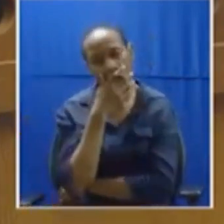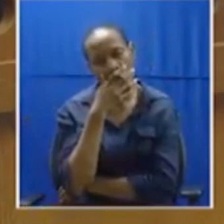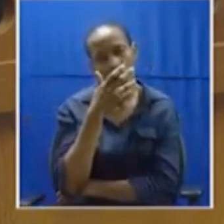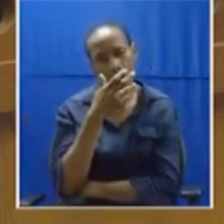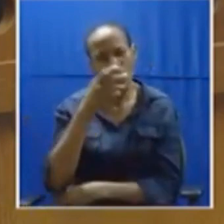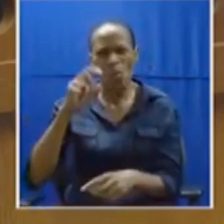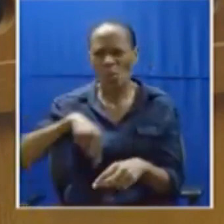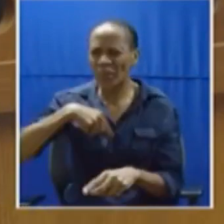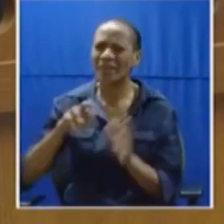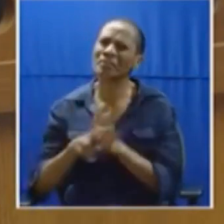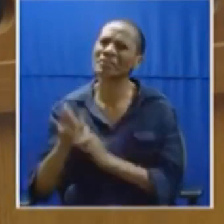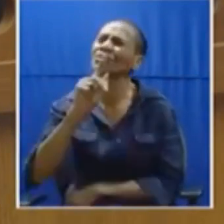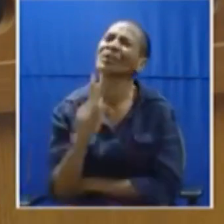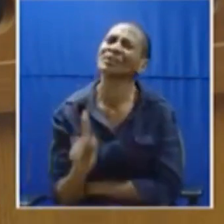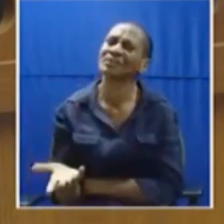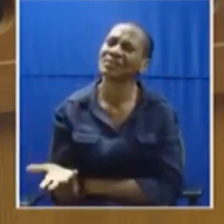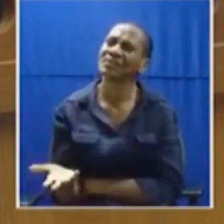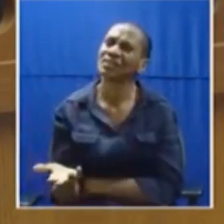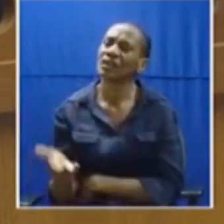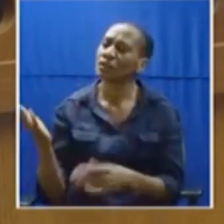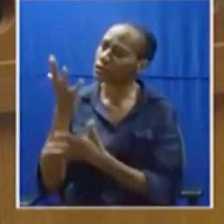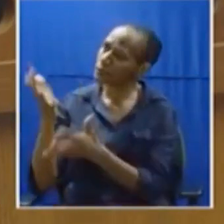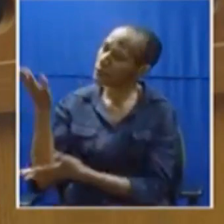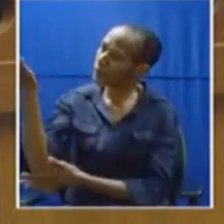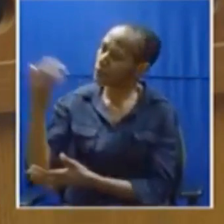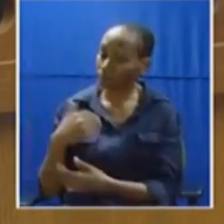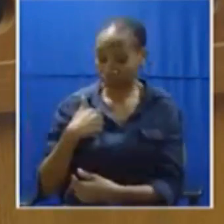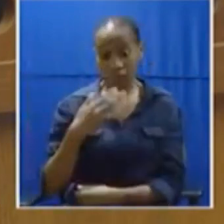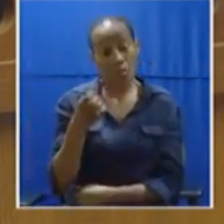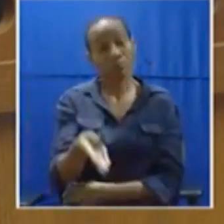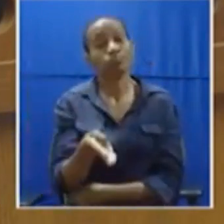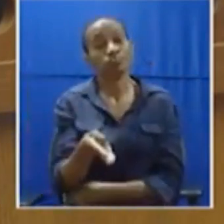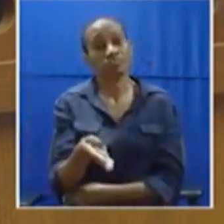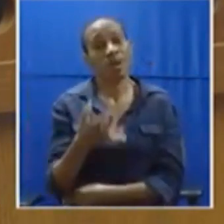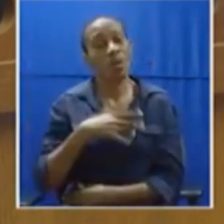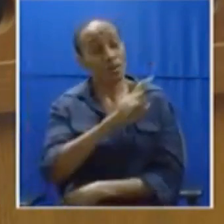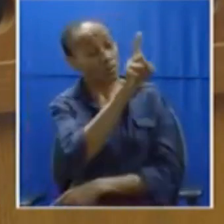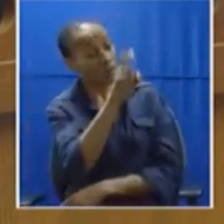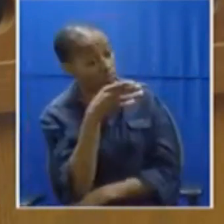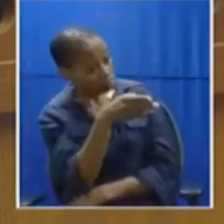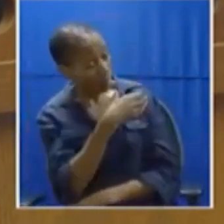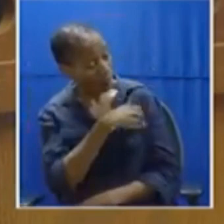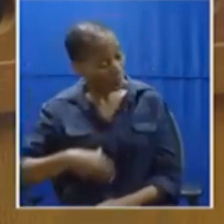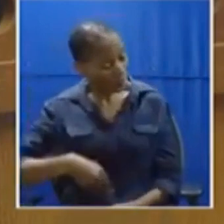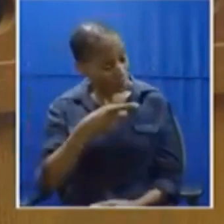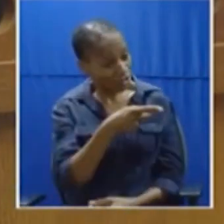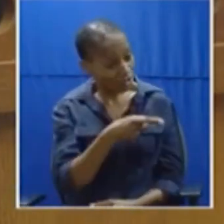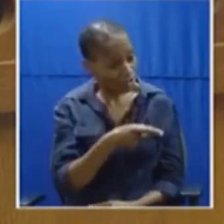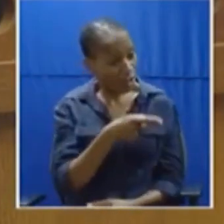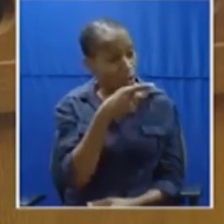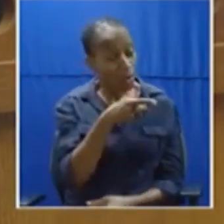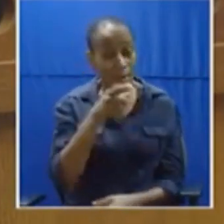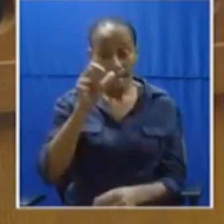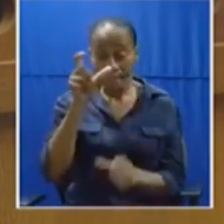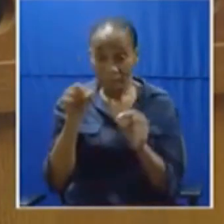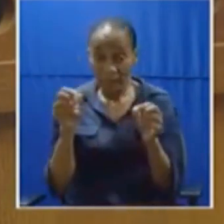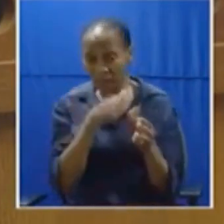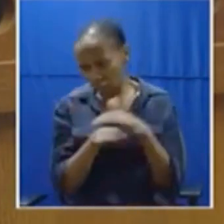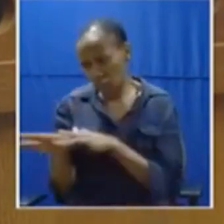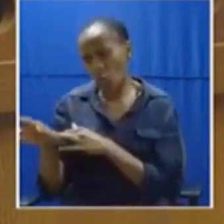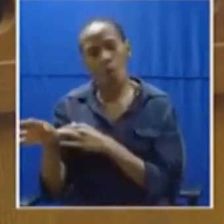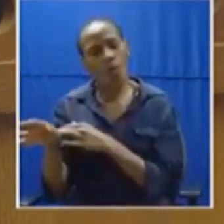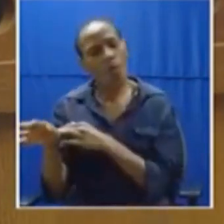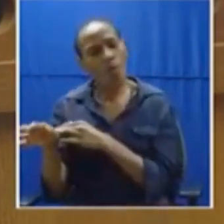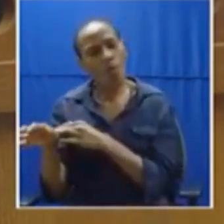for. Madam Speaker, I am here today to ask the President not to send these criminals to Parliament, but to send them to